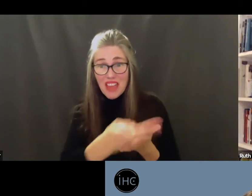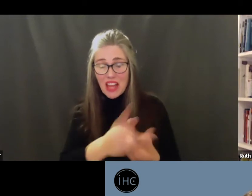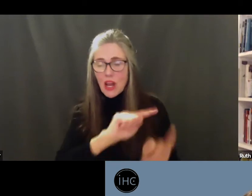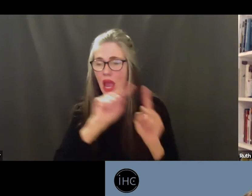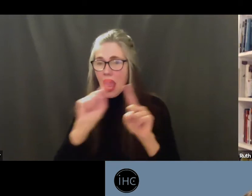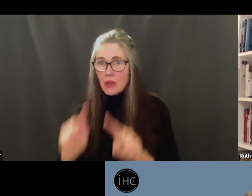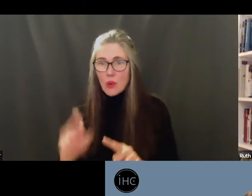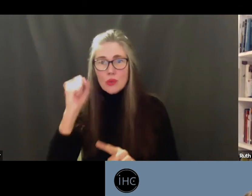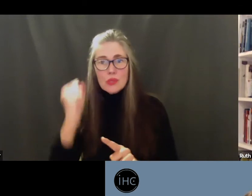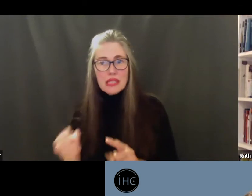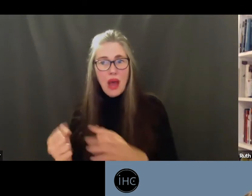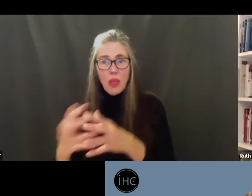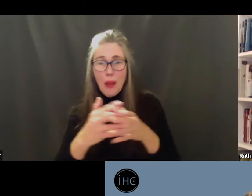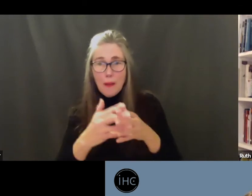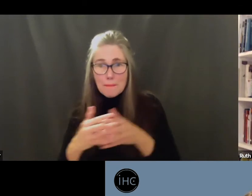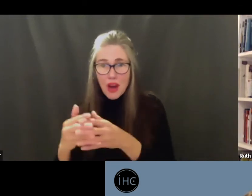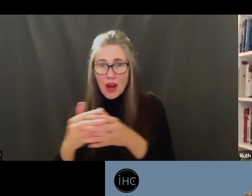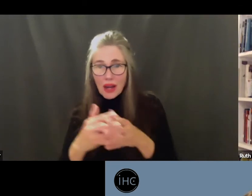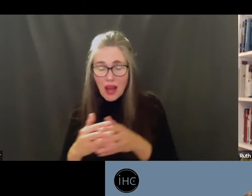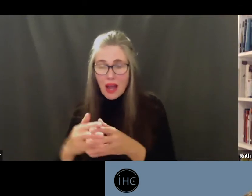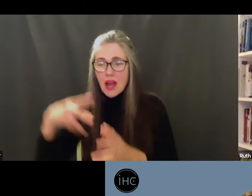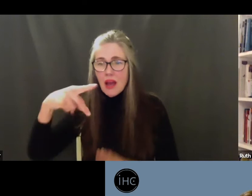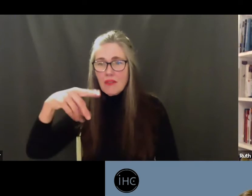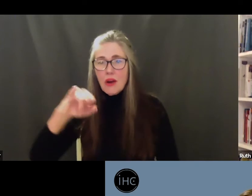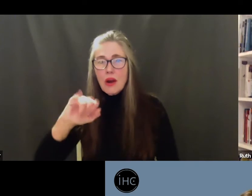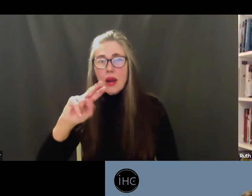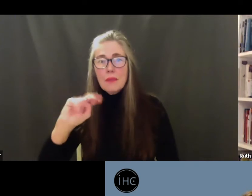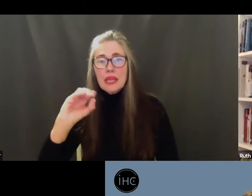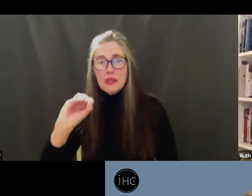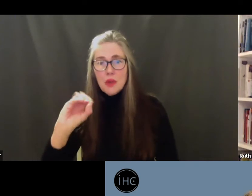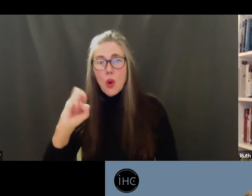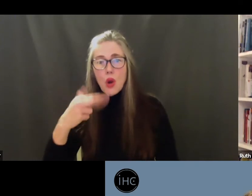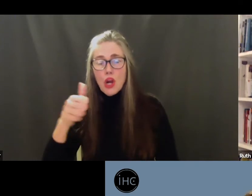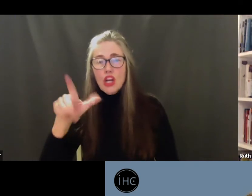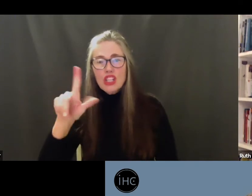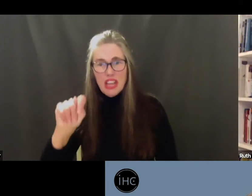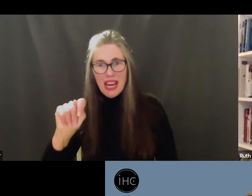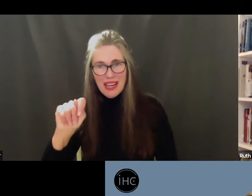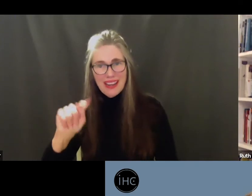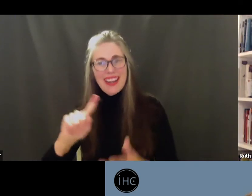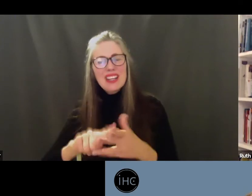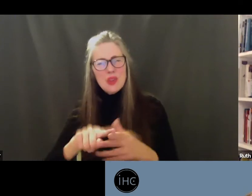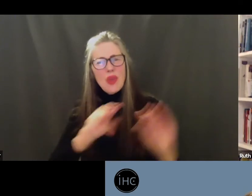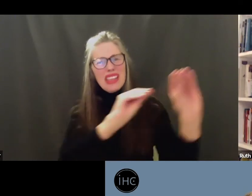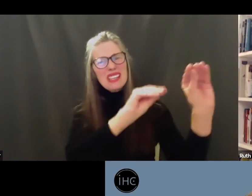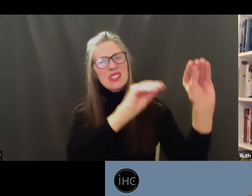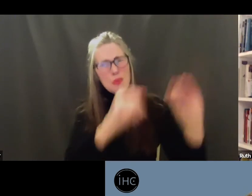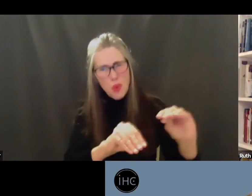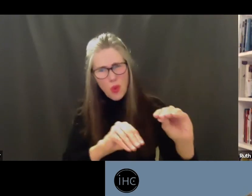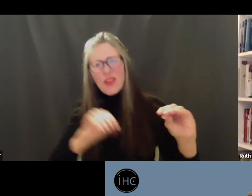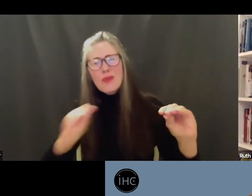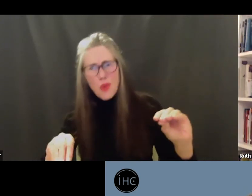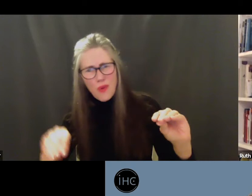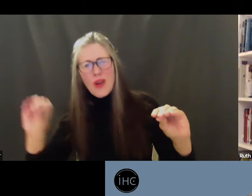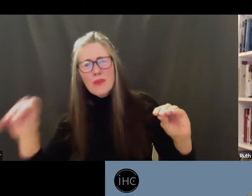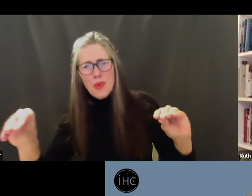South America. So on up to Bolsonaro. So that was the structure I chose to give it. But in doing that,